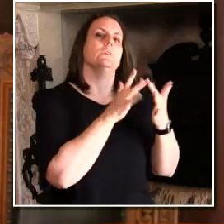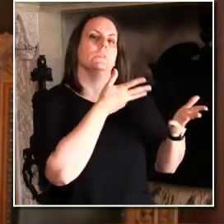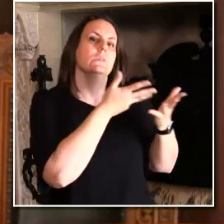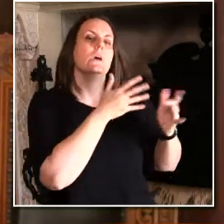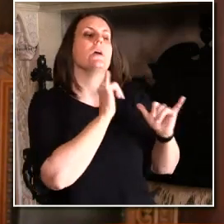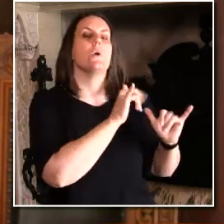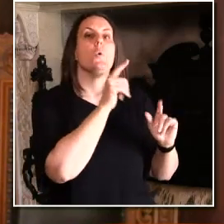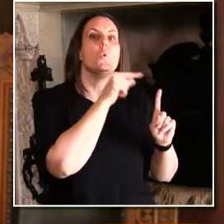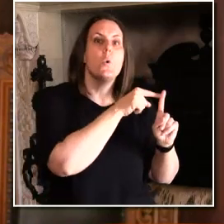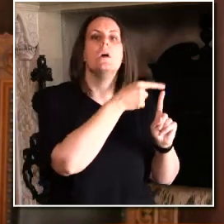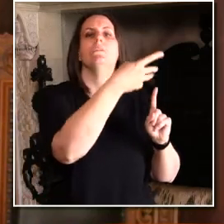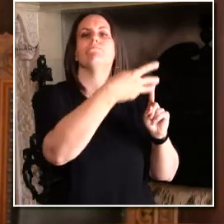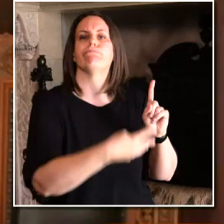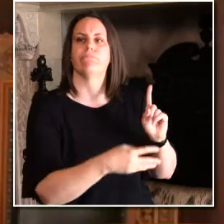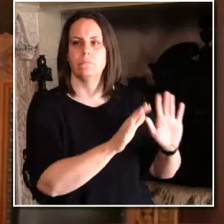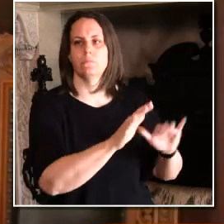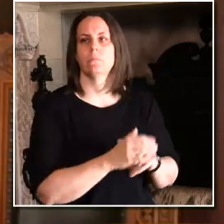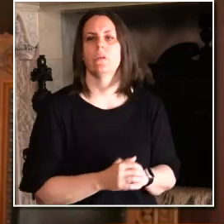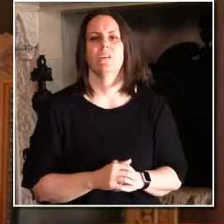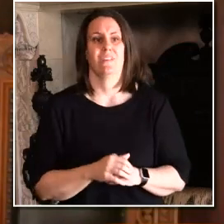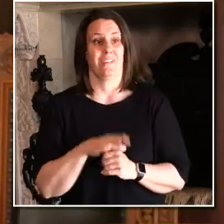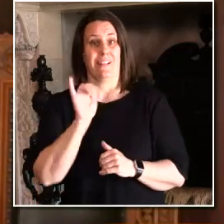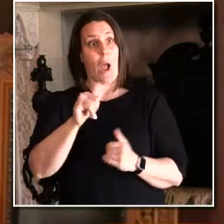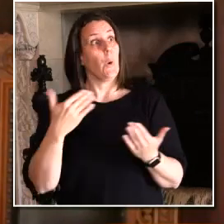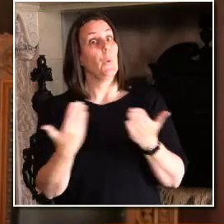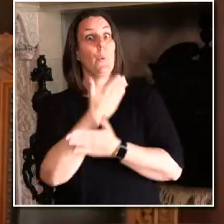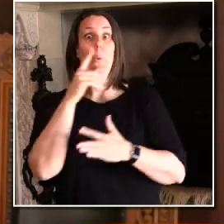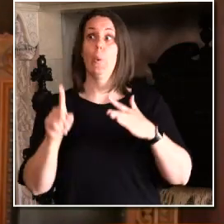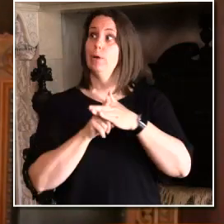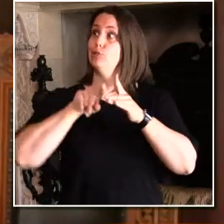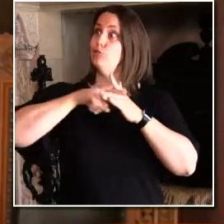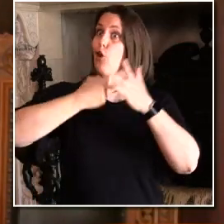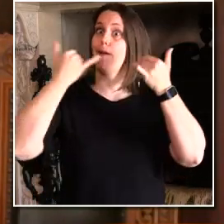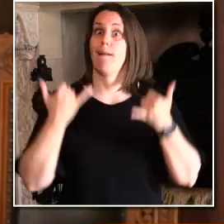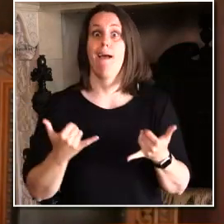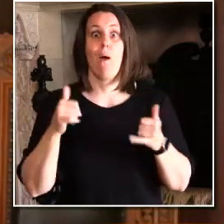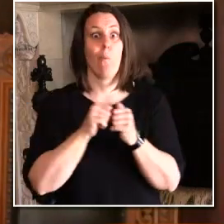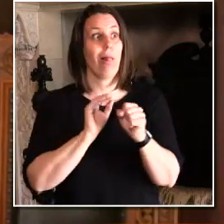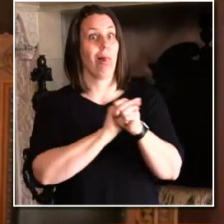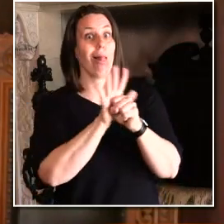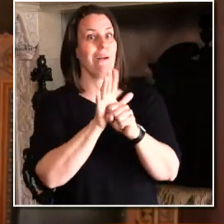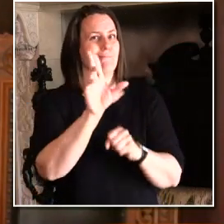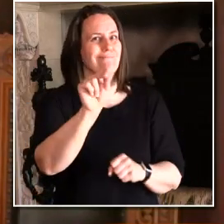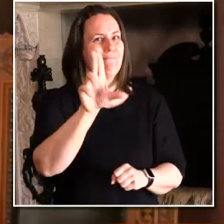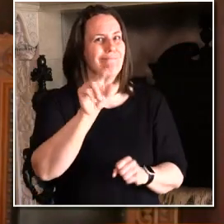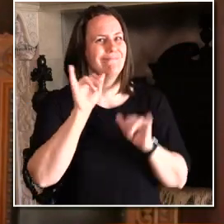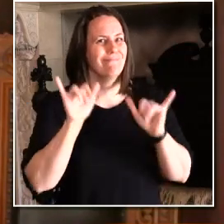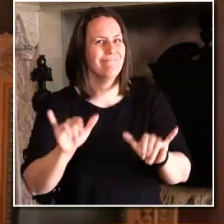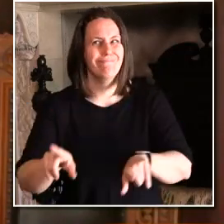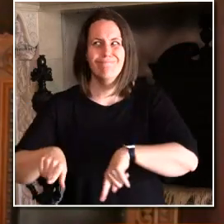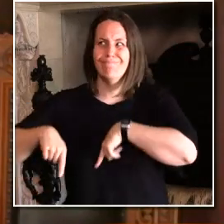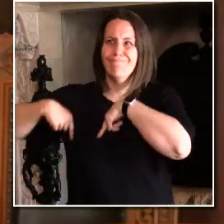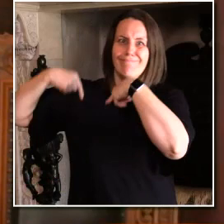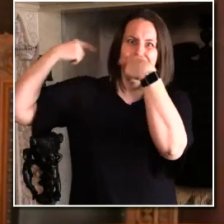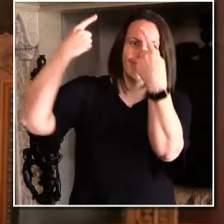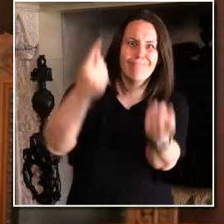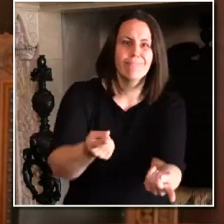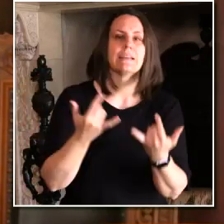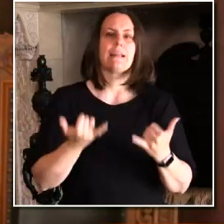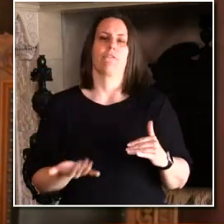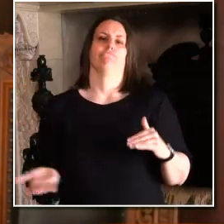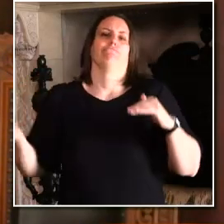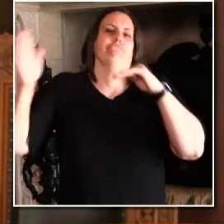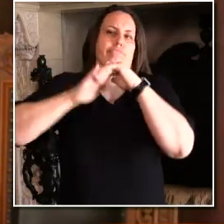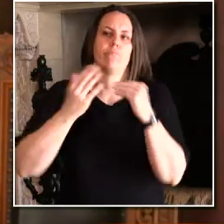very routinely for other illnesses as well. So we do it for sexually transmitted infections, for things like tuberculosis, for